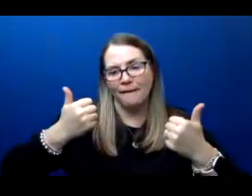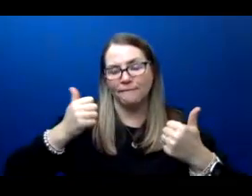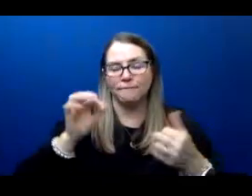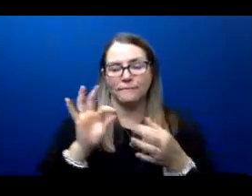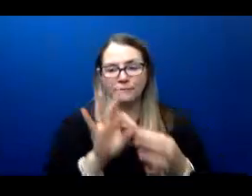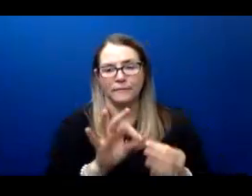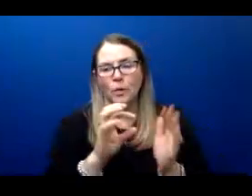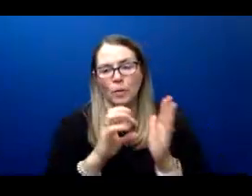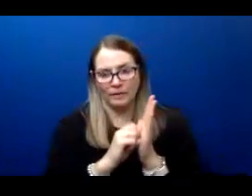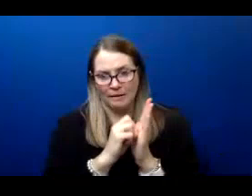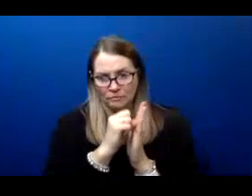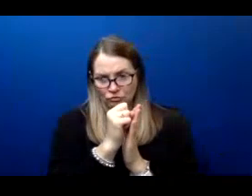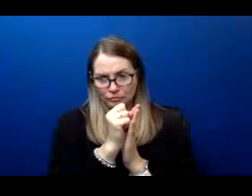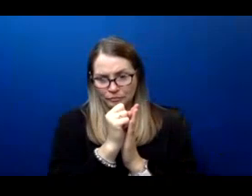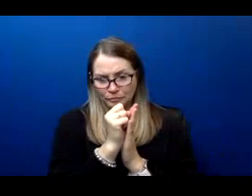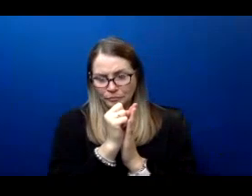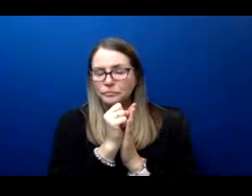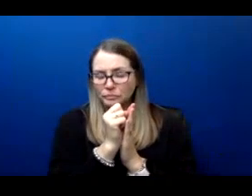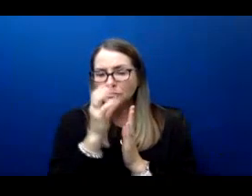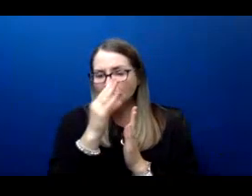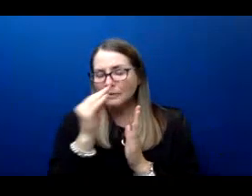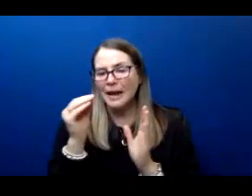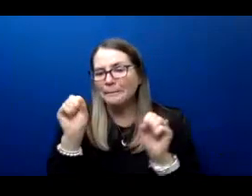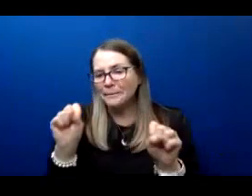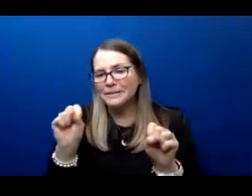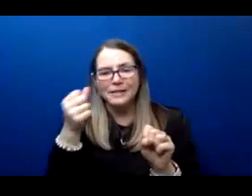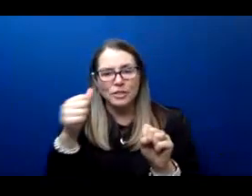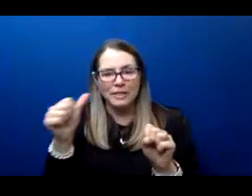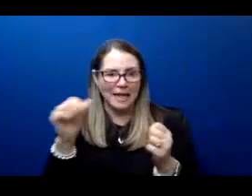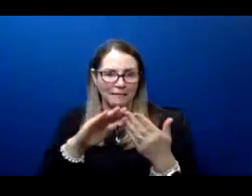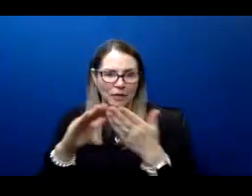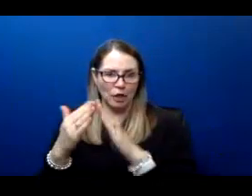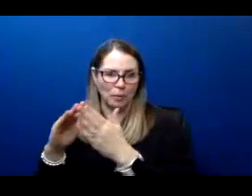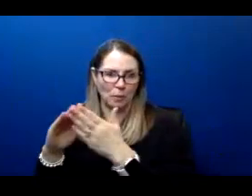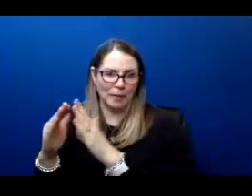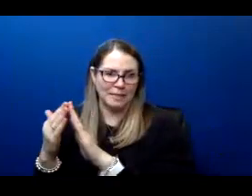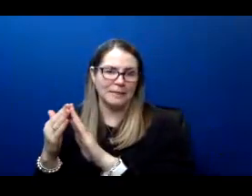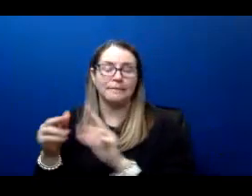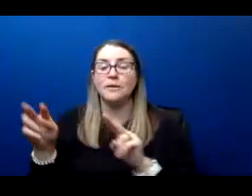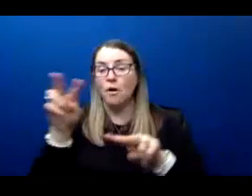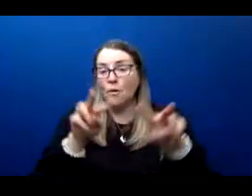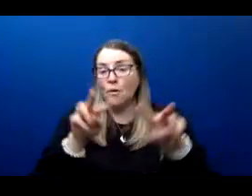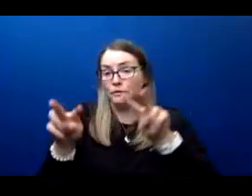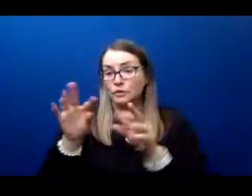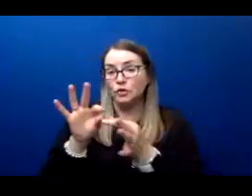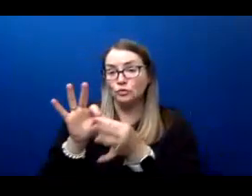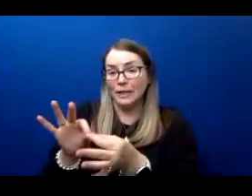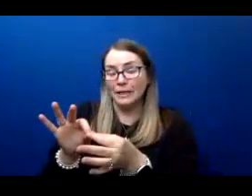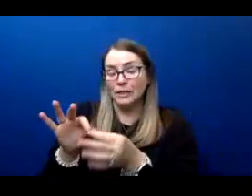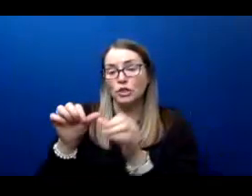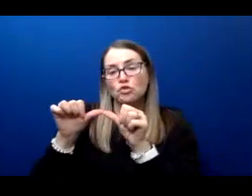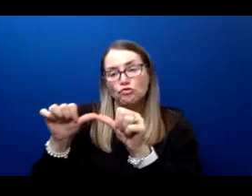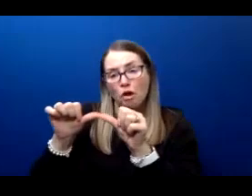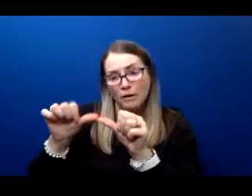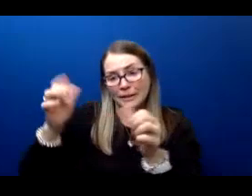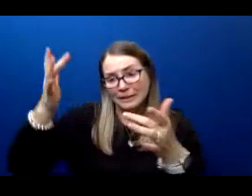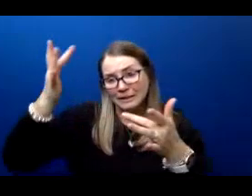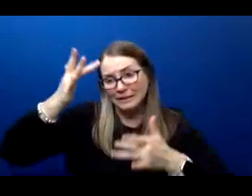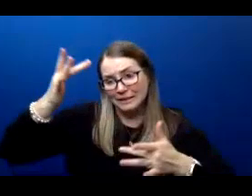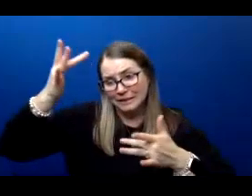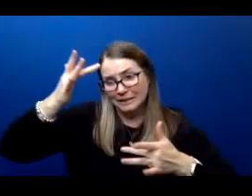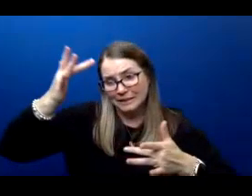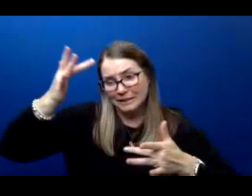individuals and in potentially our communities as well. So these are the observations that are related to chronic disease and health awareness, but there are